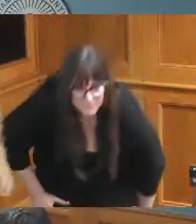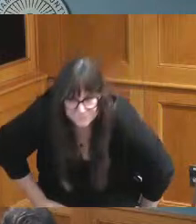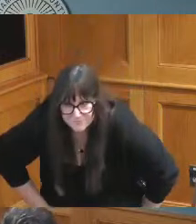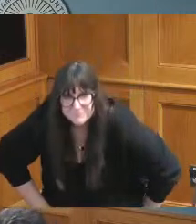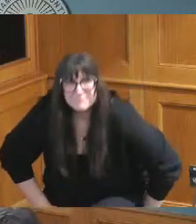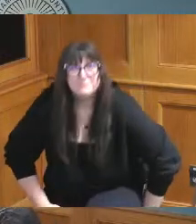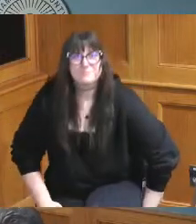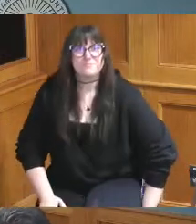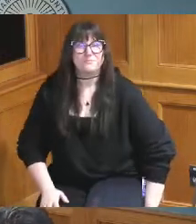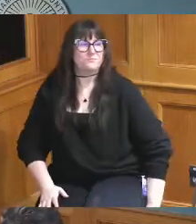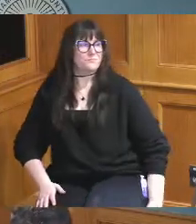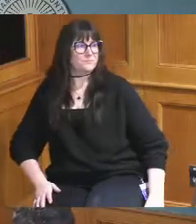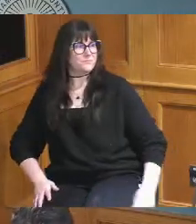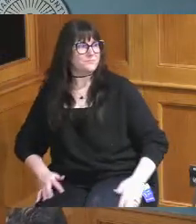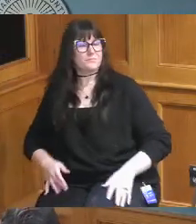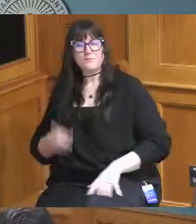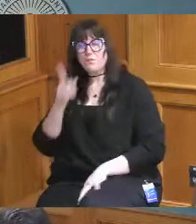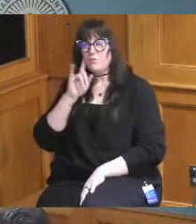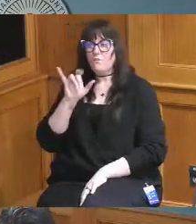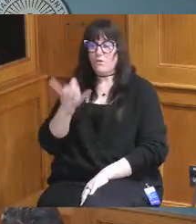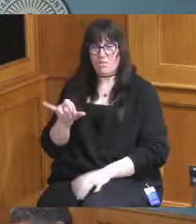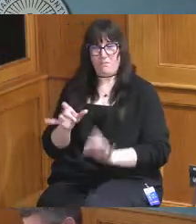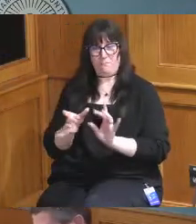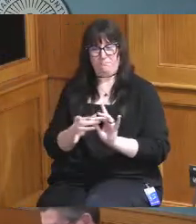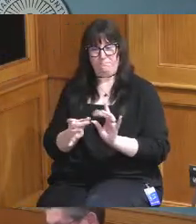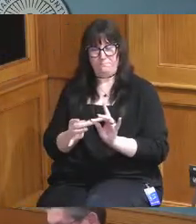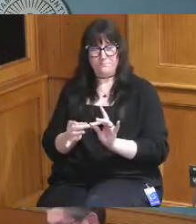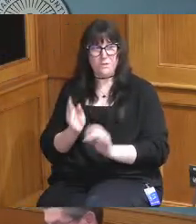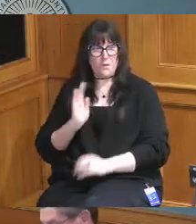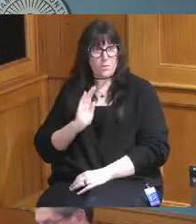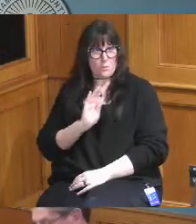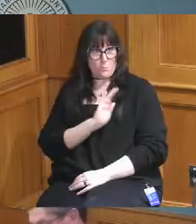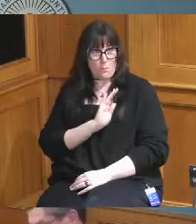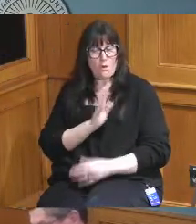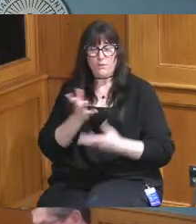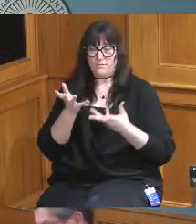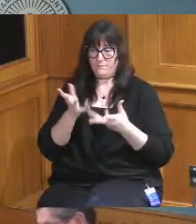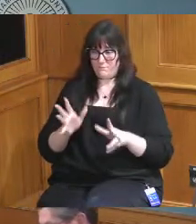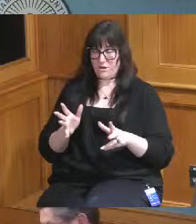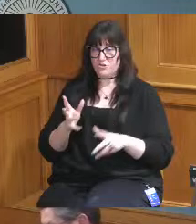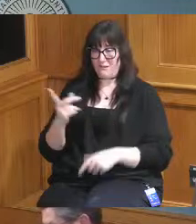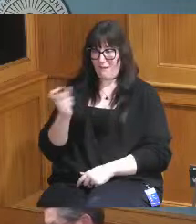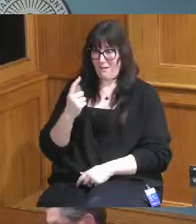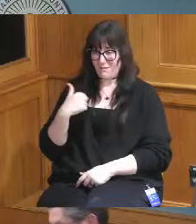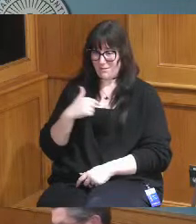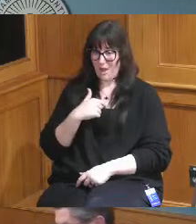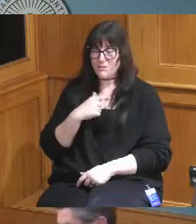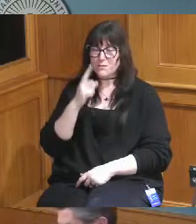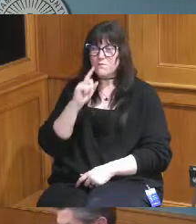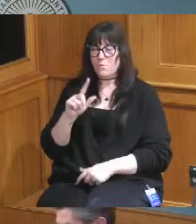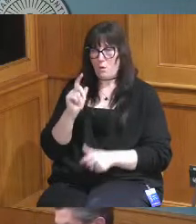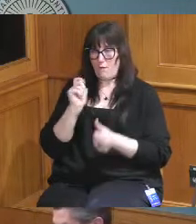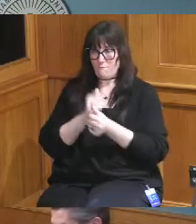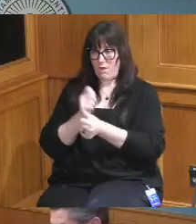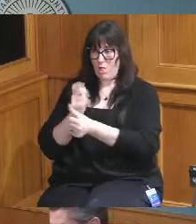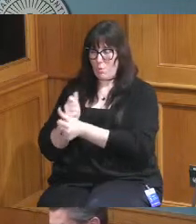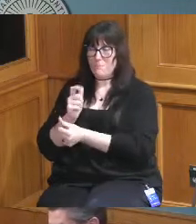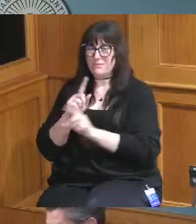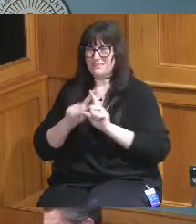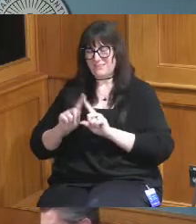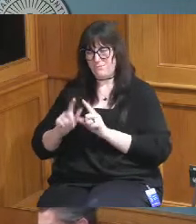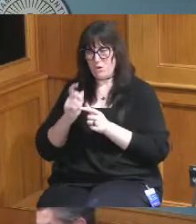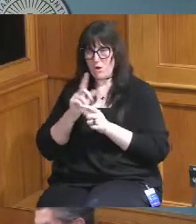just on that particular note, so the board has asked the administration to follow up on various questions related to